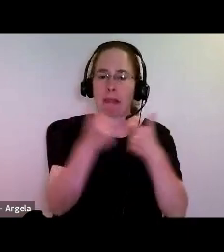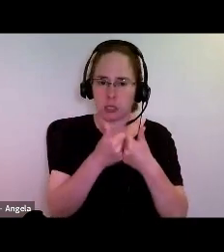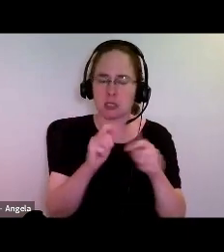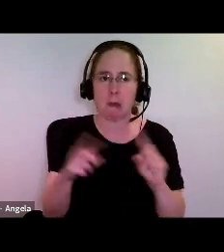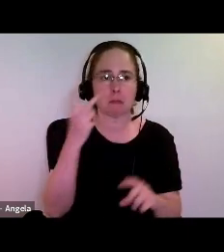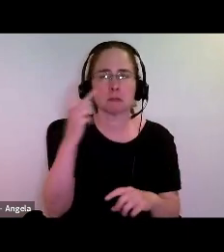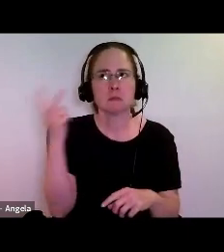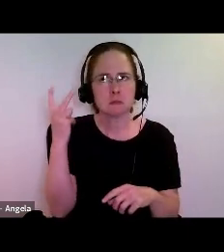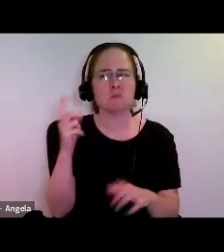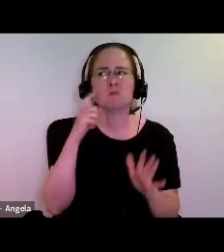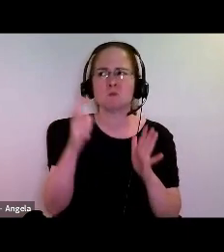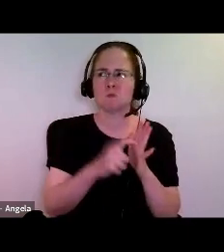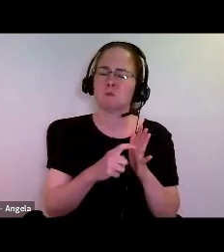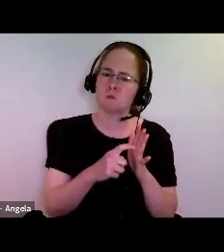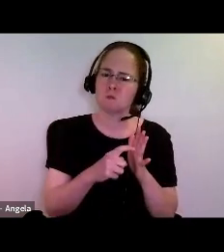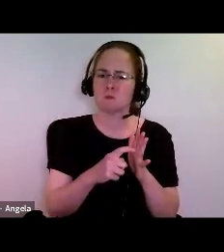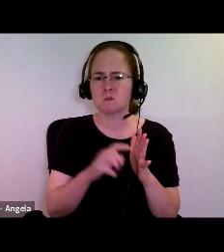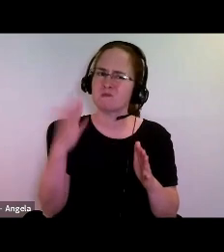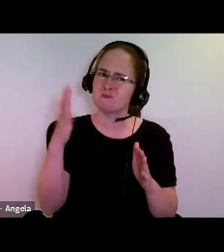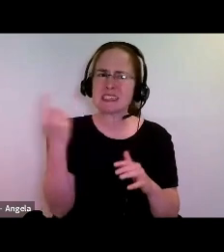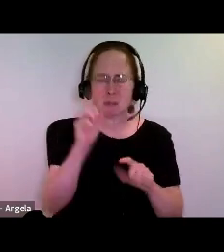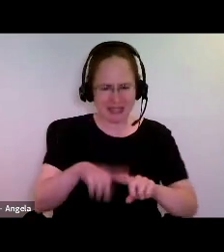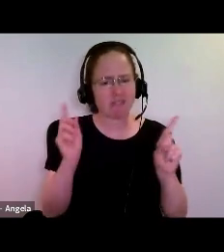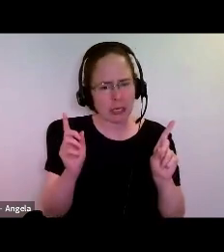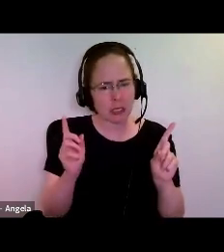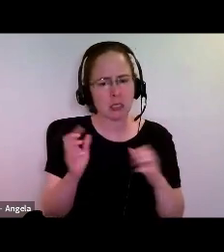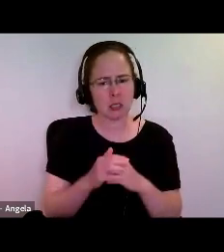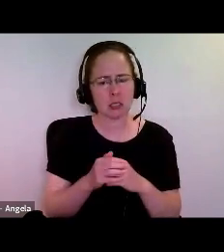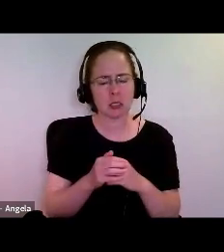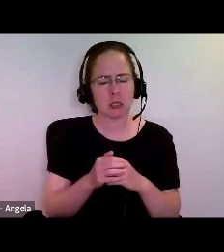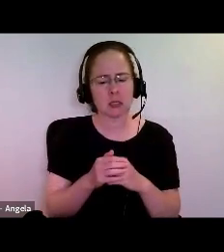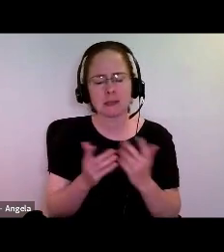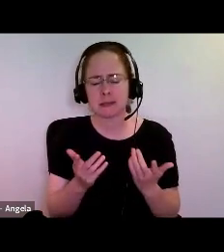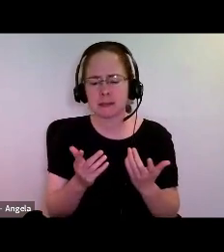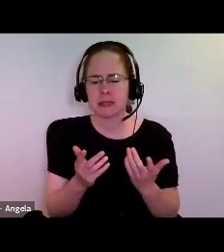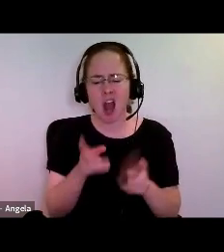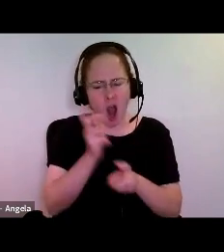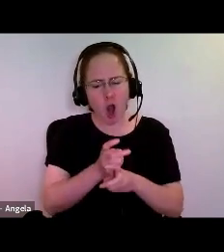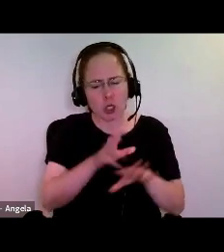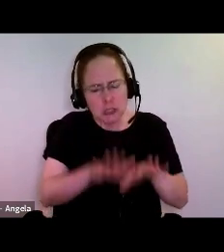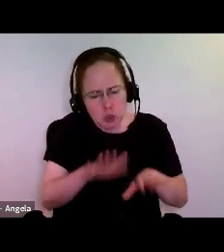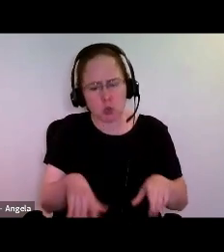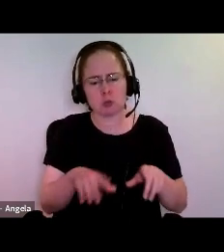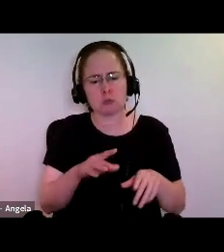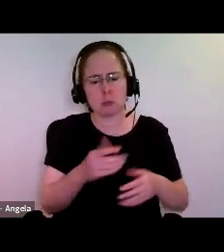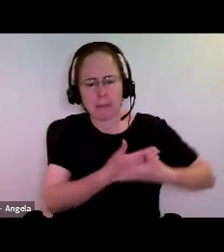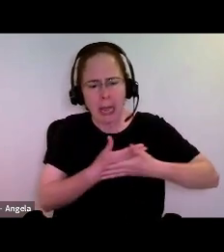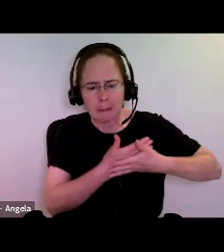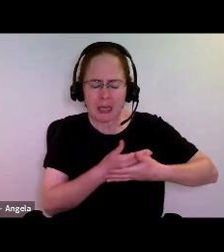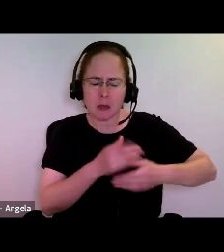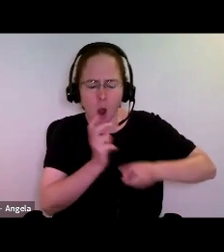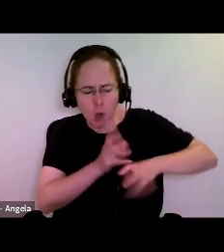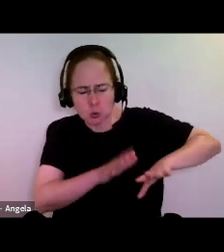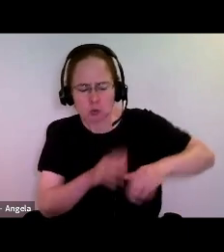could tell something was different. He was hard to soothed when he has a baby. He loved